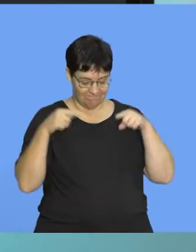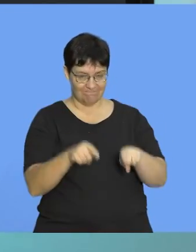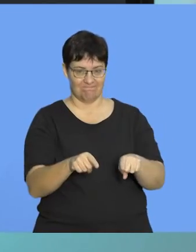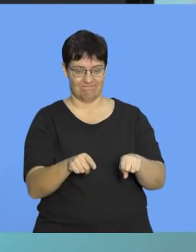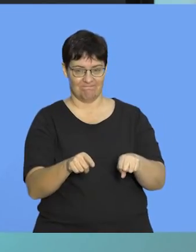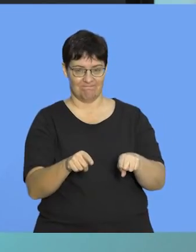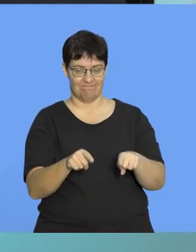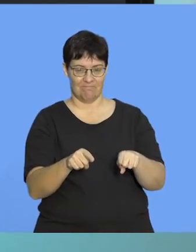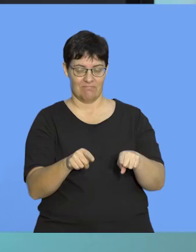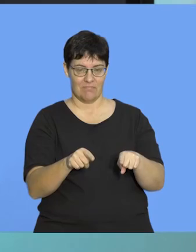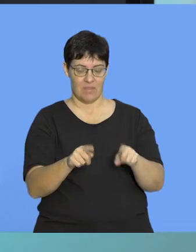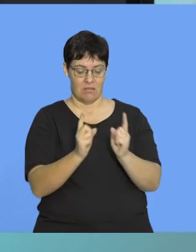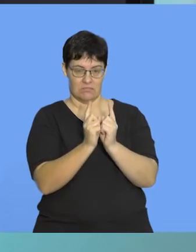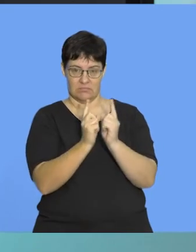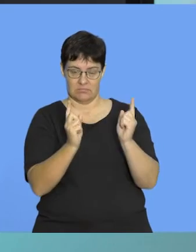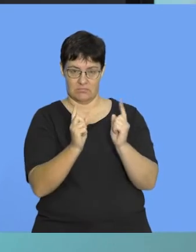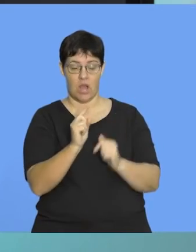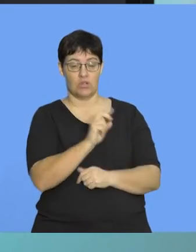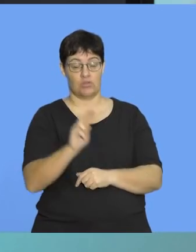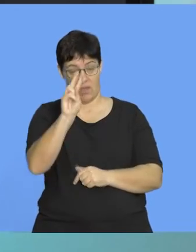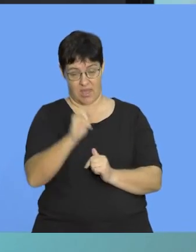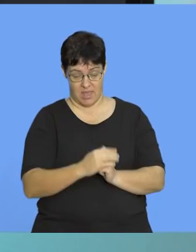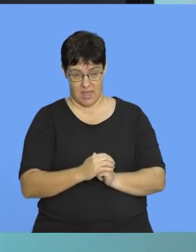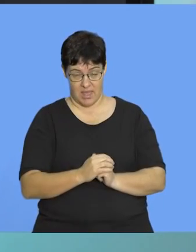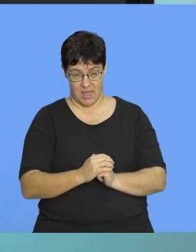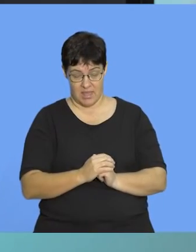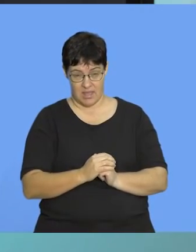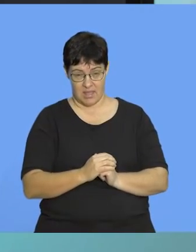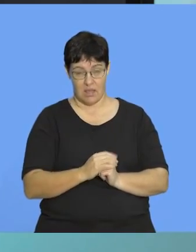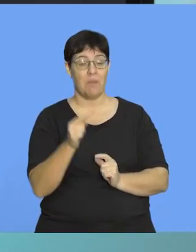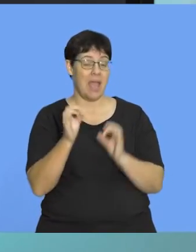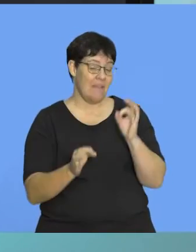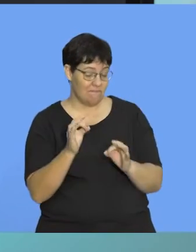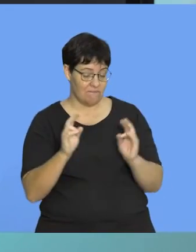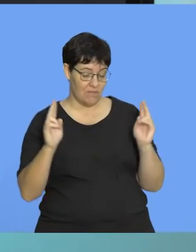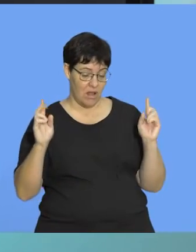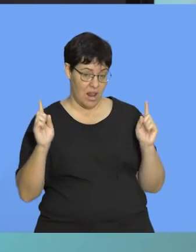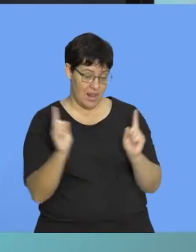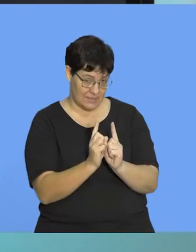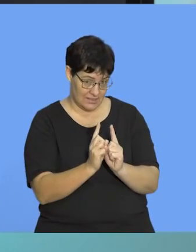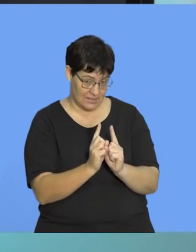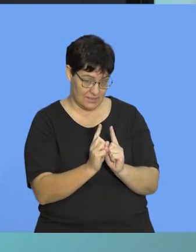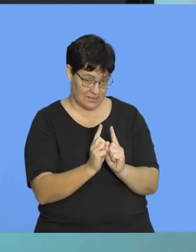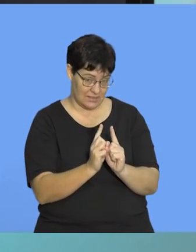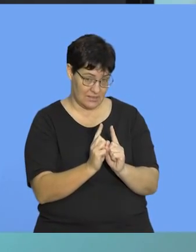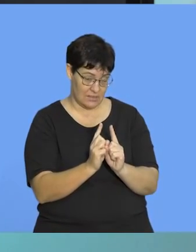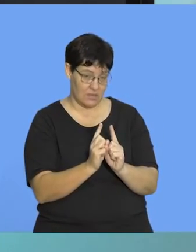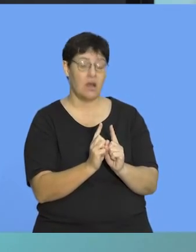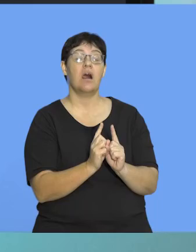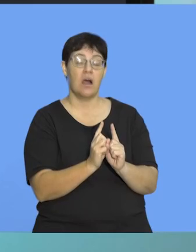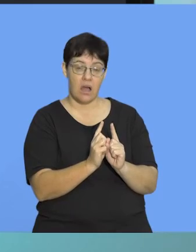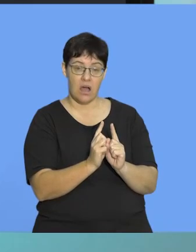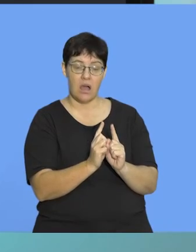inversely proportional to the square of the distance. So if I make the distance smaller,